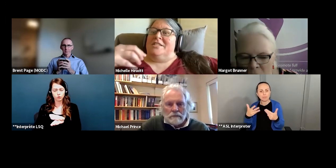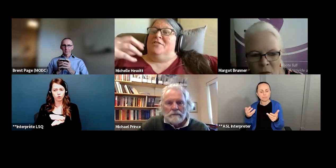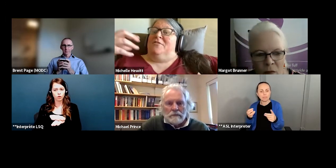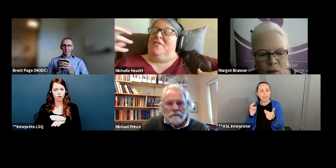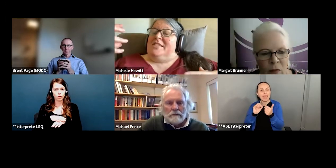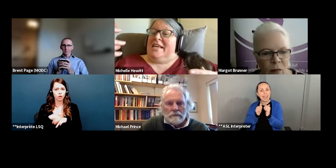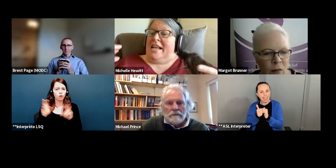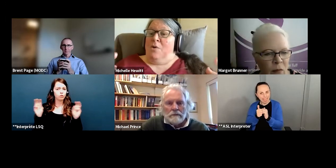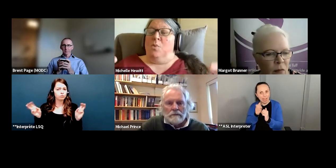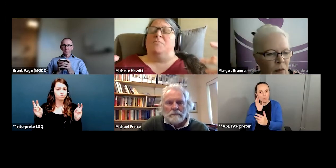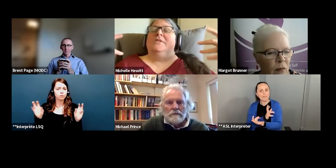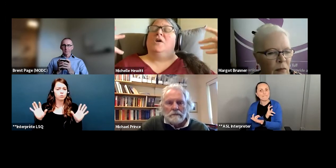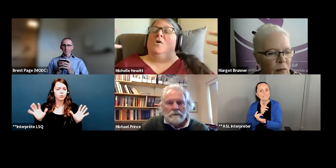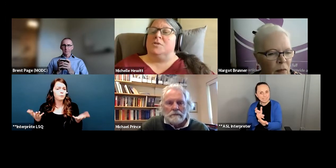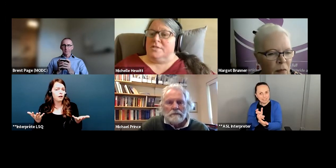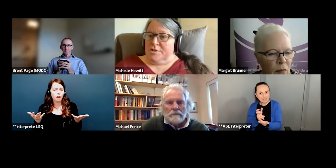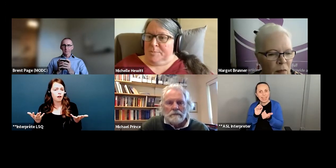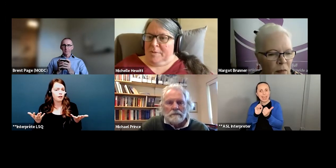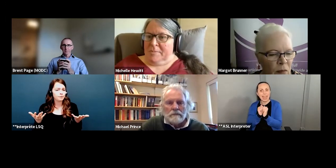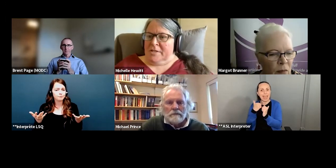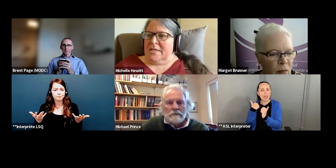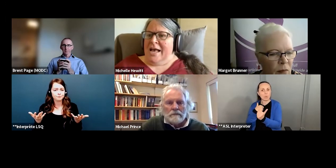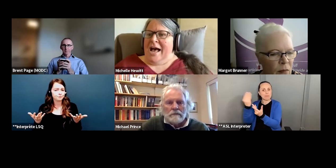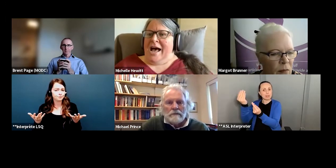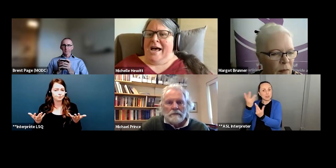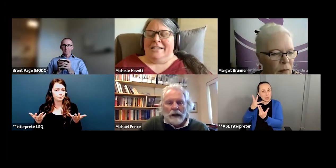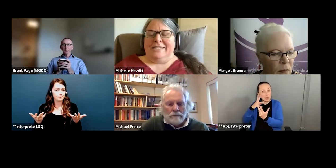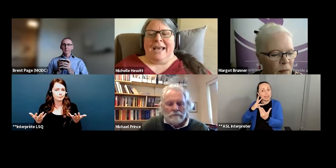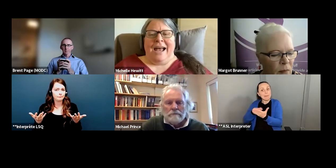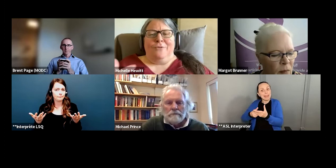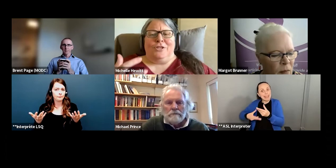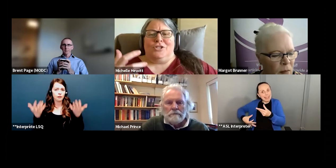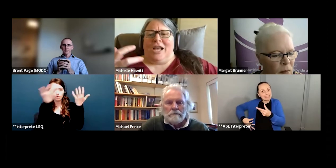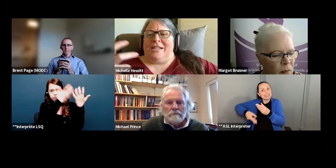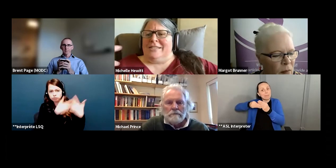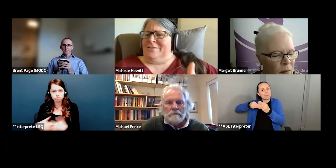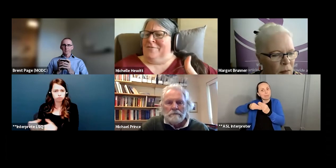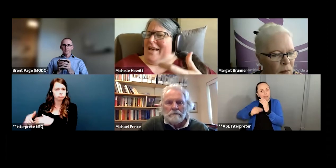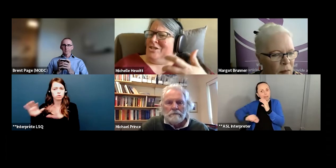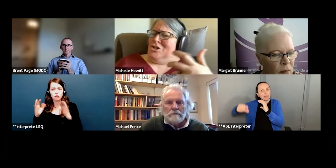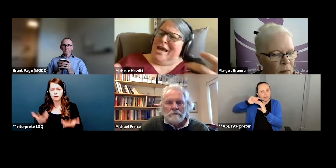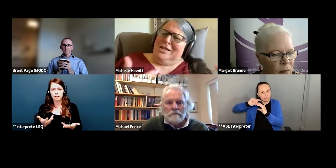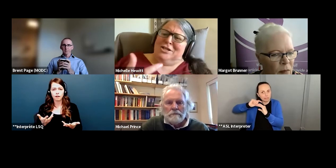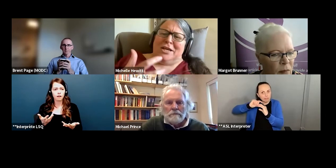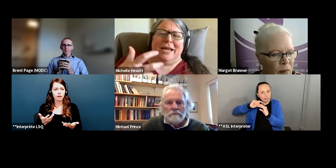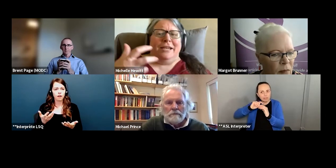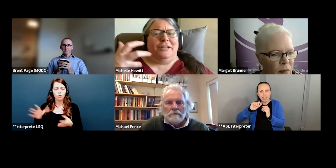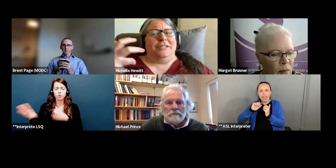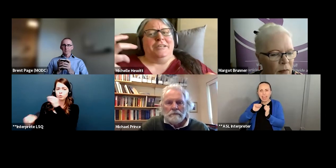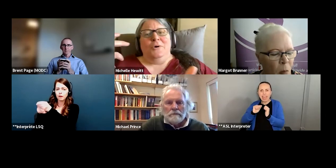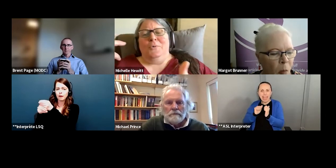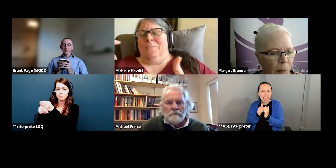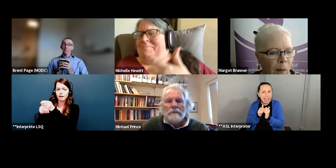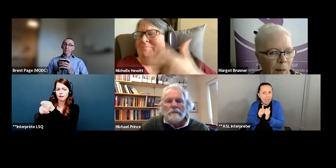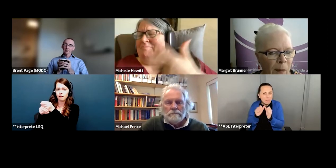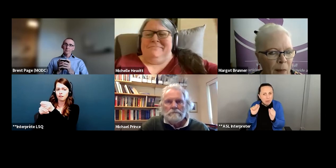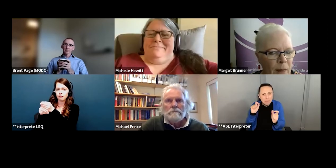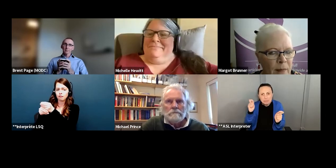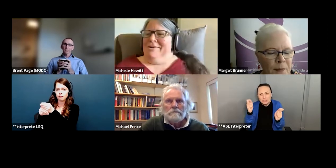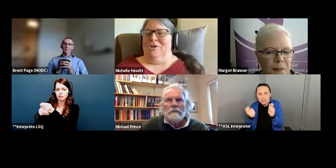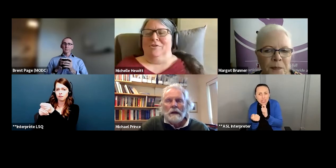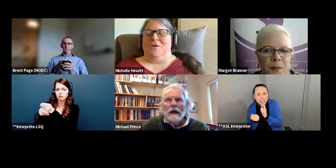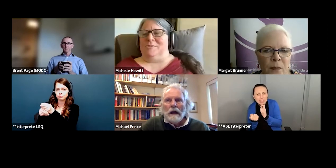how this is going to fit in, how we've been told it's a supplement, and how the chances of that changing, and